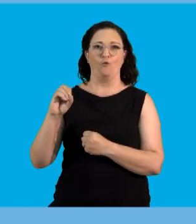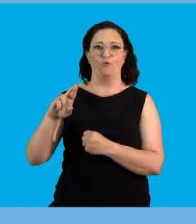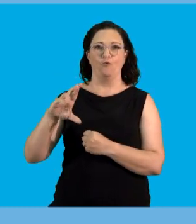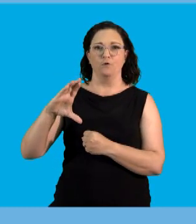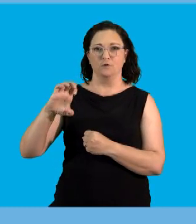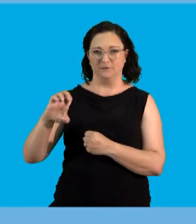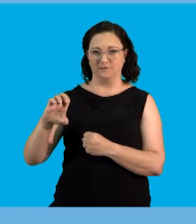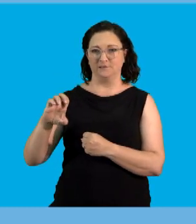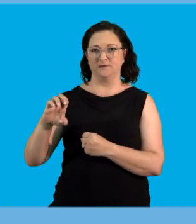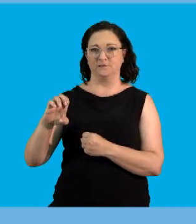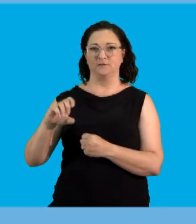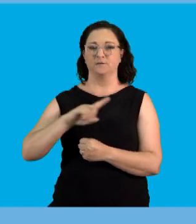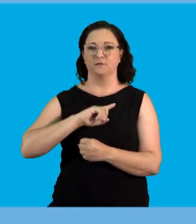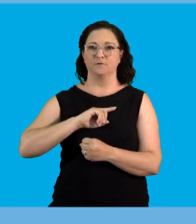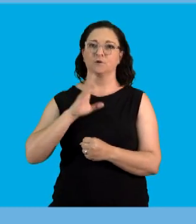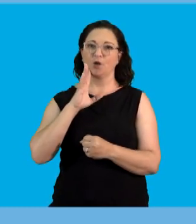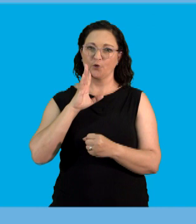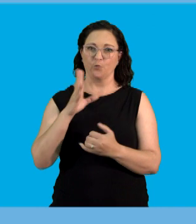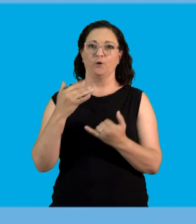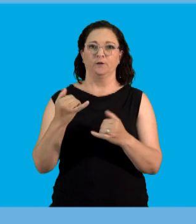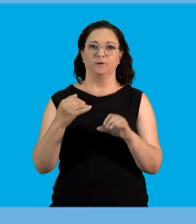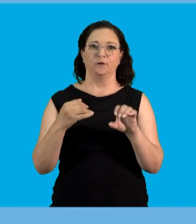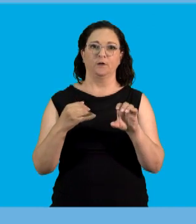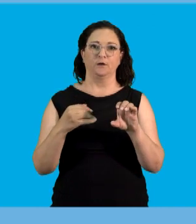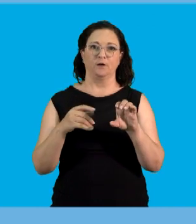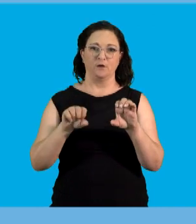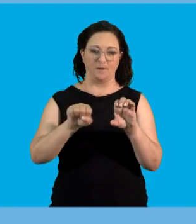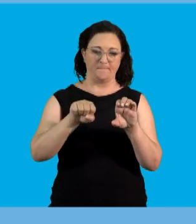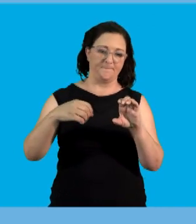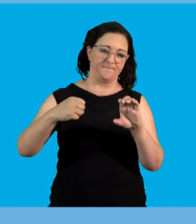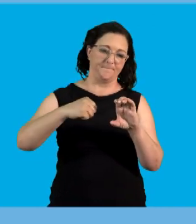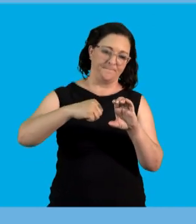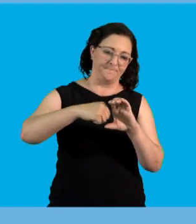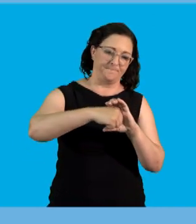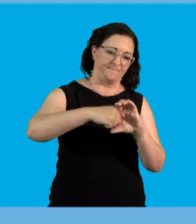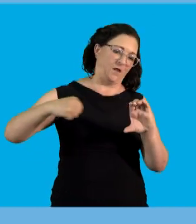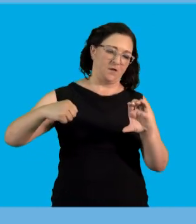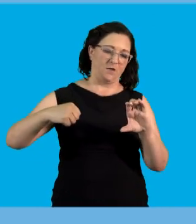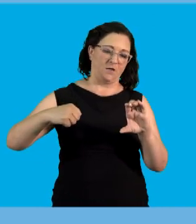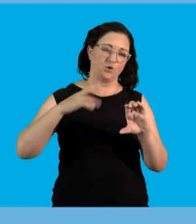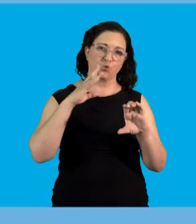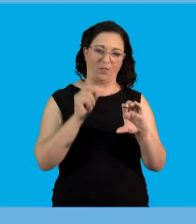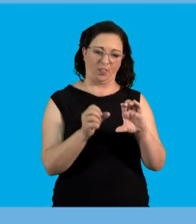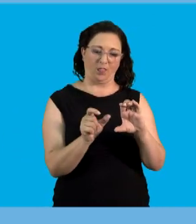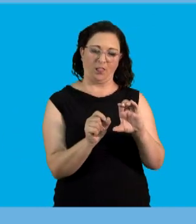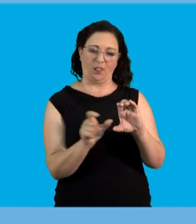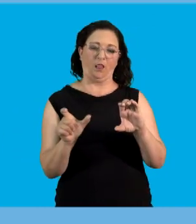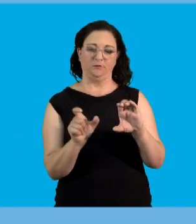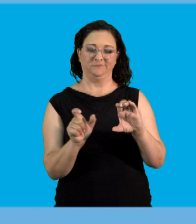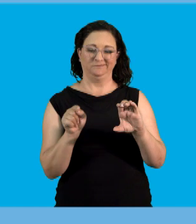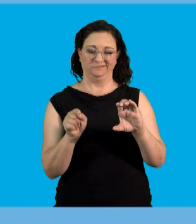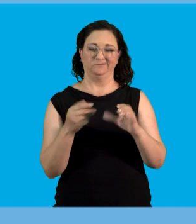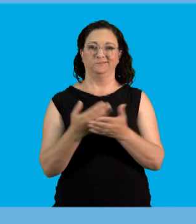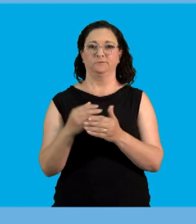or by the gas molecules inside, it is going to be either pushing the metal bar away or into the